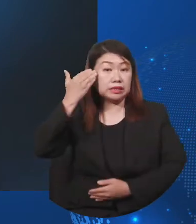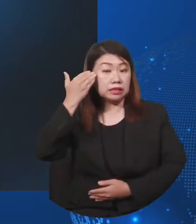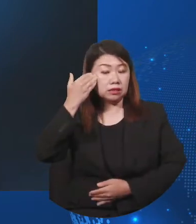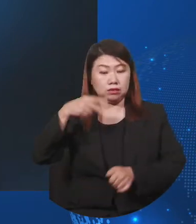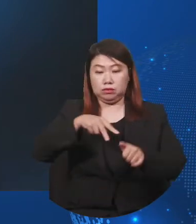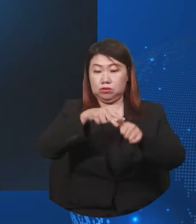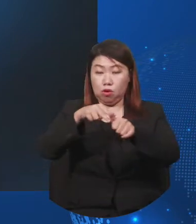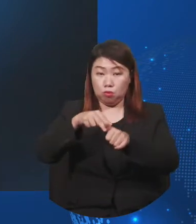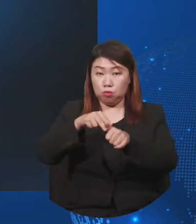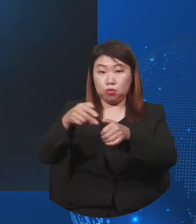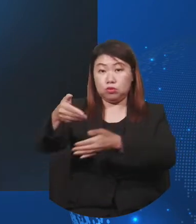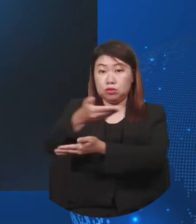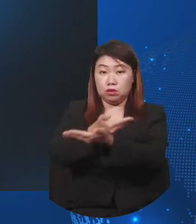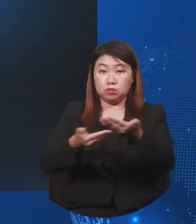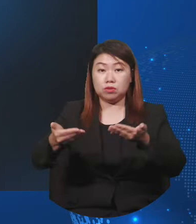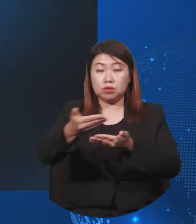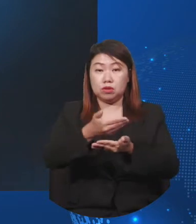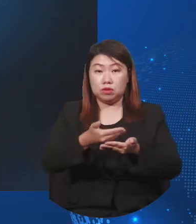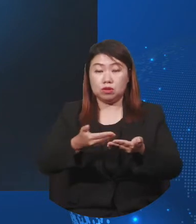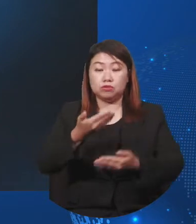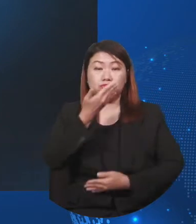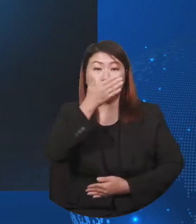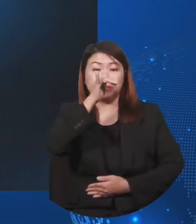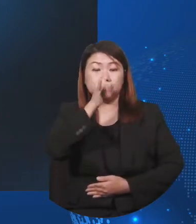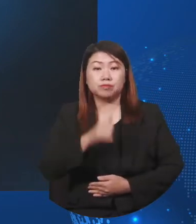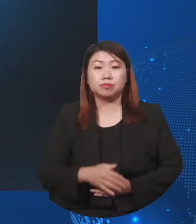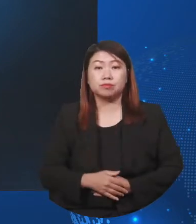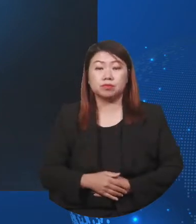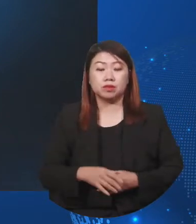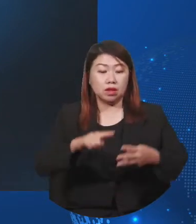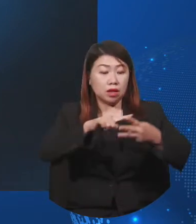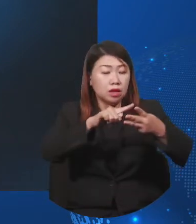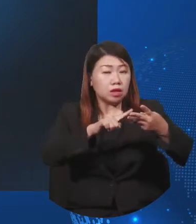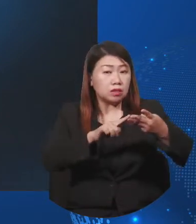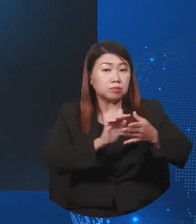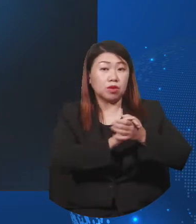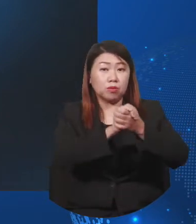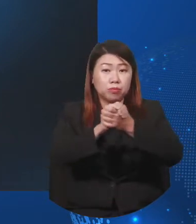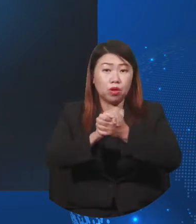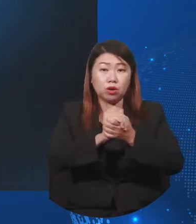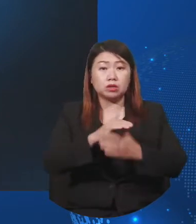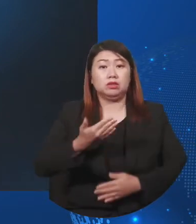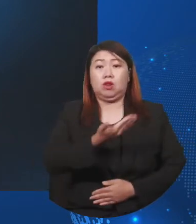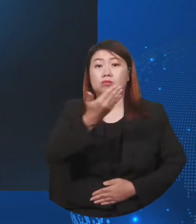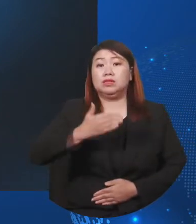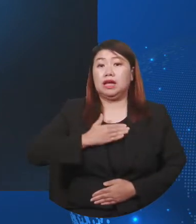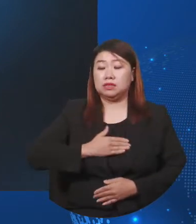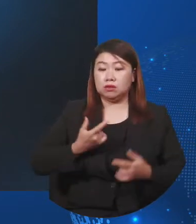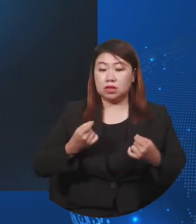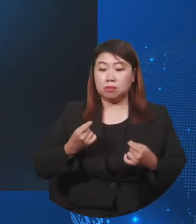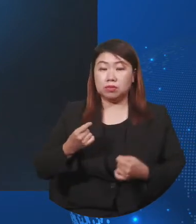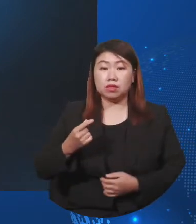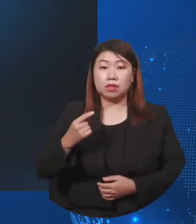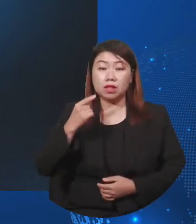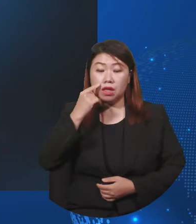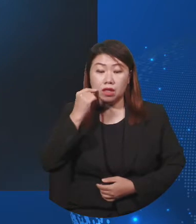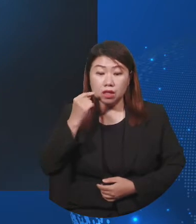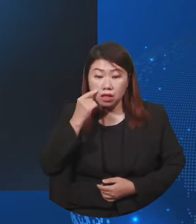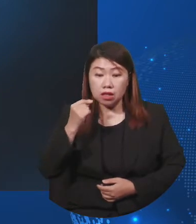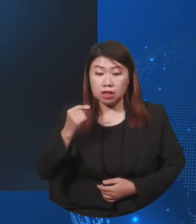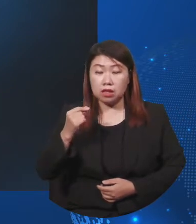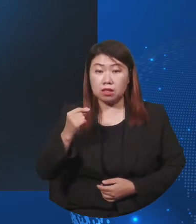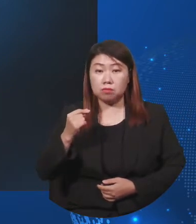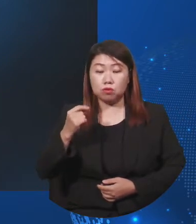countries. In triangular cooperation, we know traditional donors such as Japan and Germany have been strong